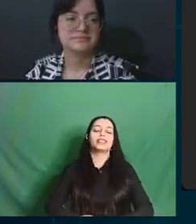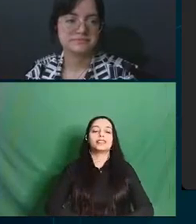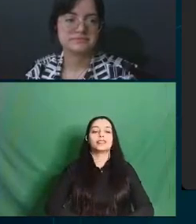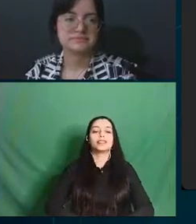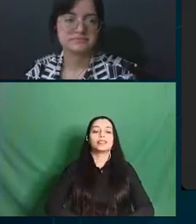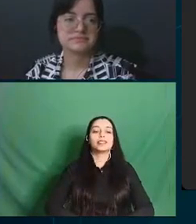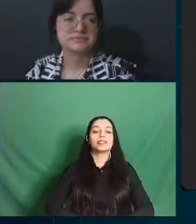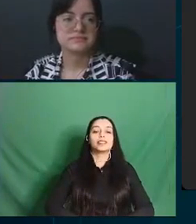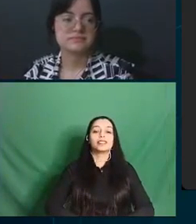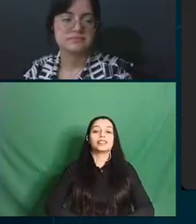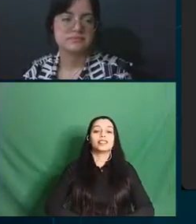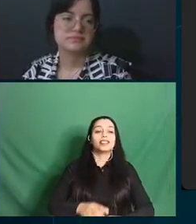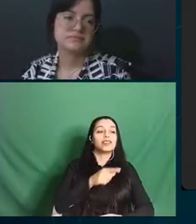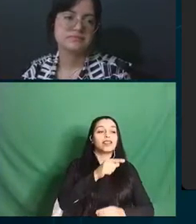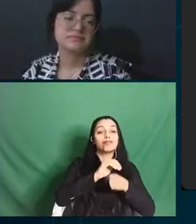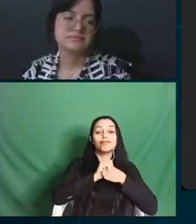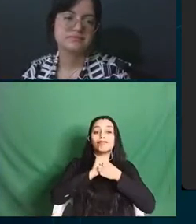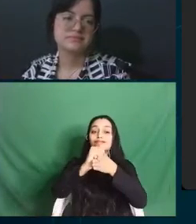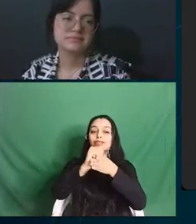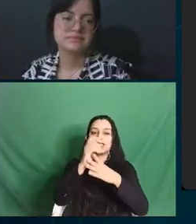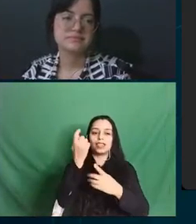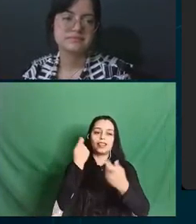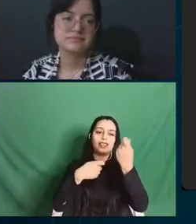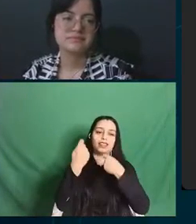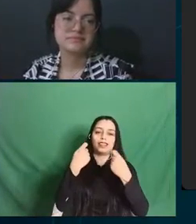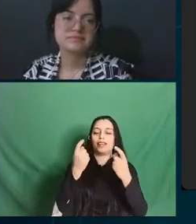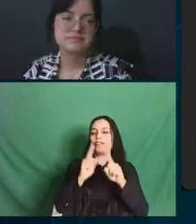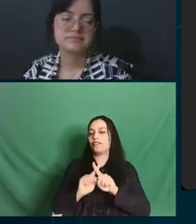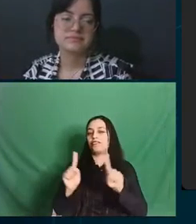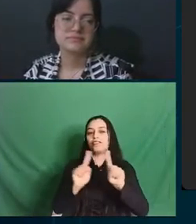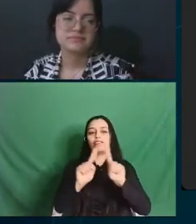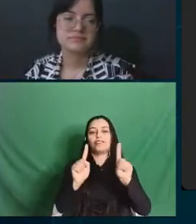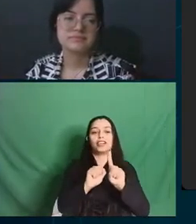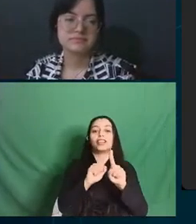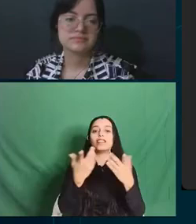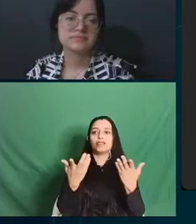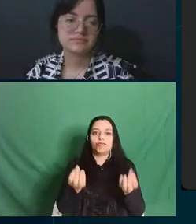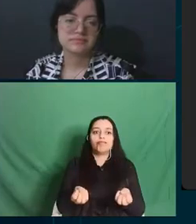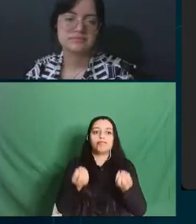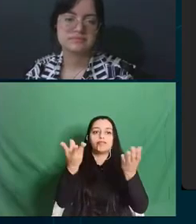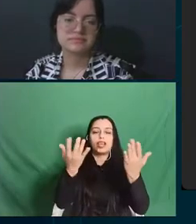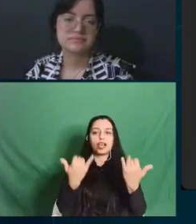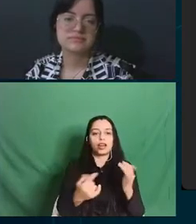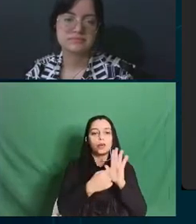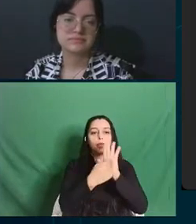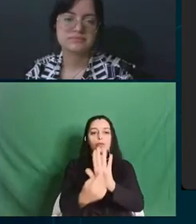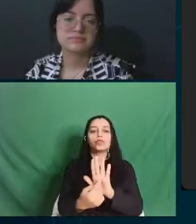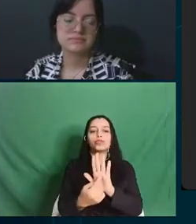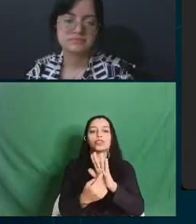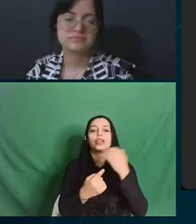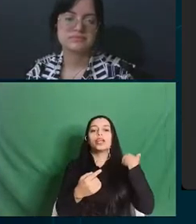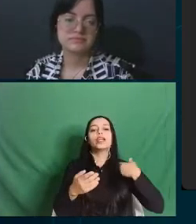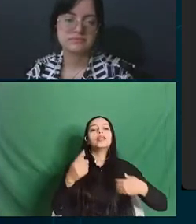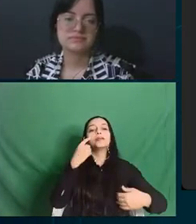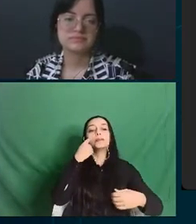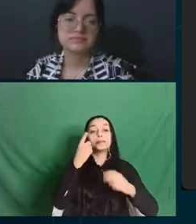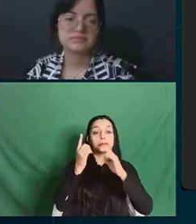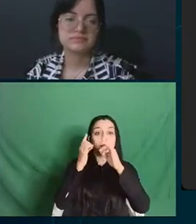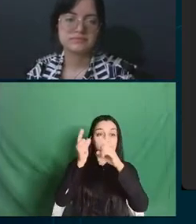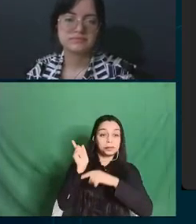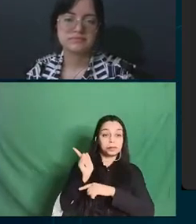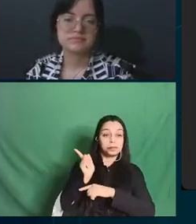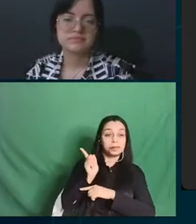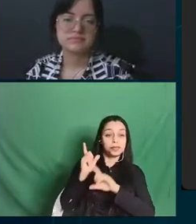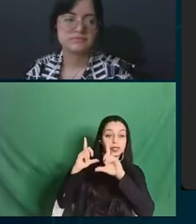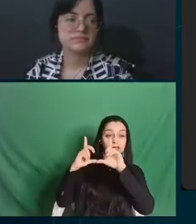So what we want to talk about and show you today are these building blocks for this digital transformation. And digital